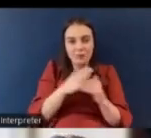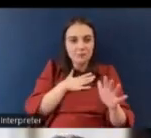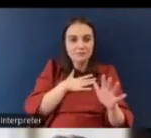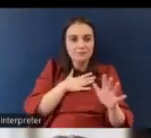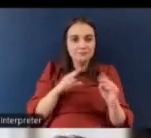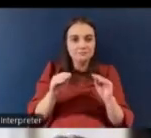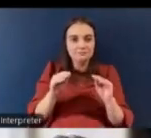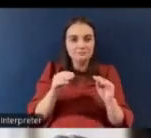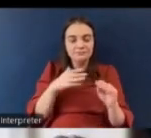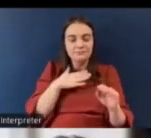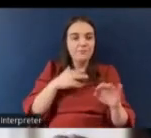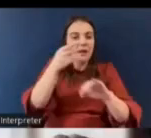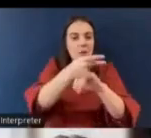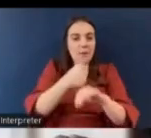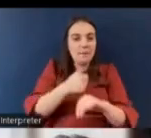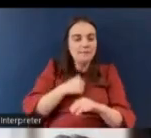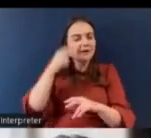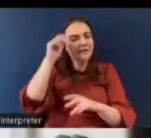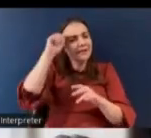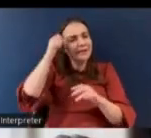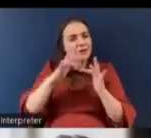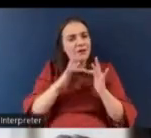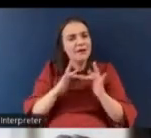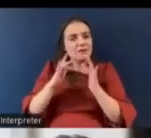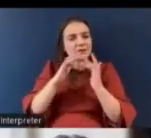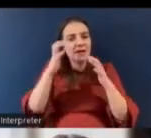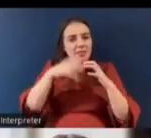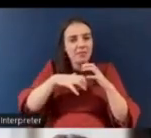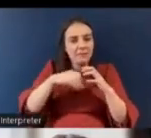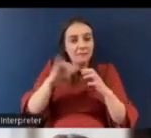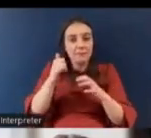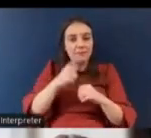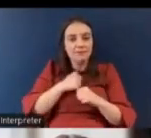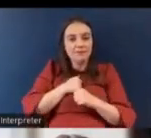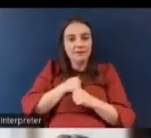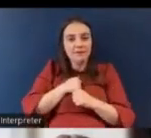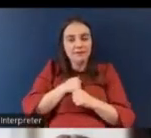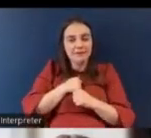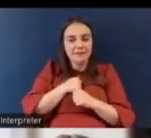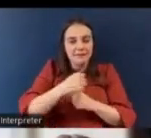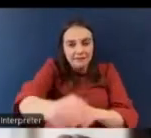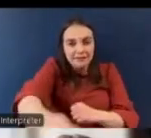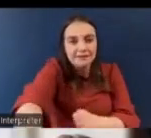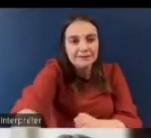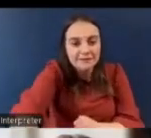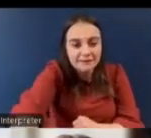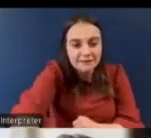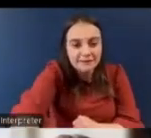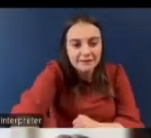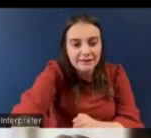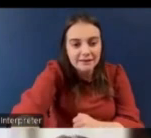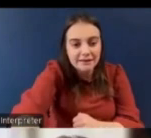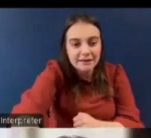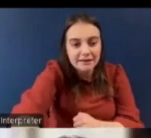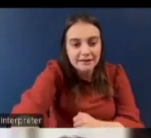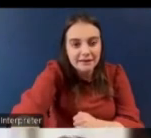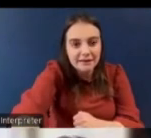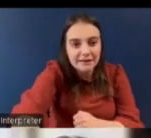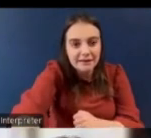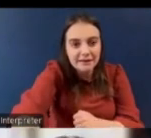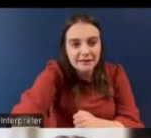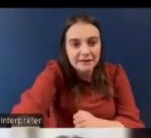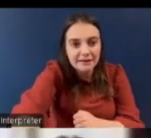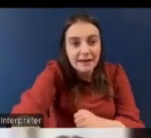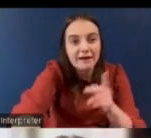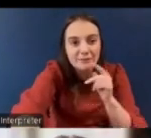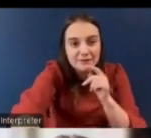oh, I might be Sorry, having. Vanessa, I just thought your internet was unstable, but it could be mine, but I just thought it was a little bit. Seems Oh, okay again okay. now.